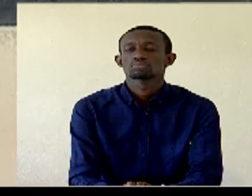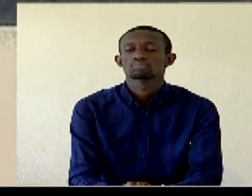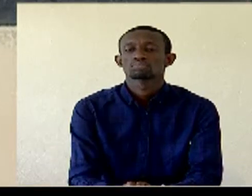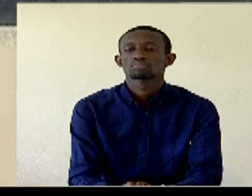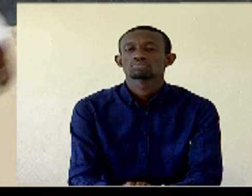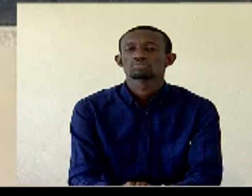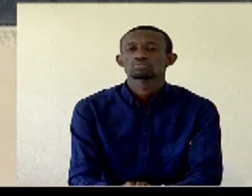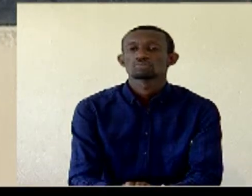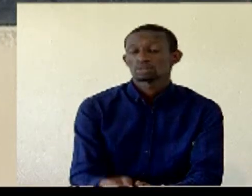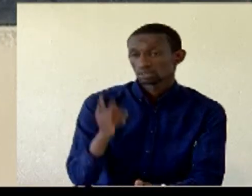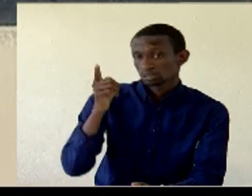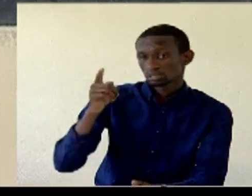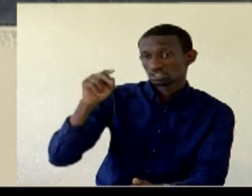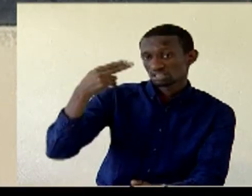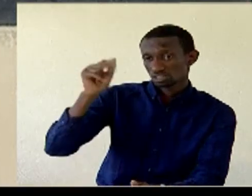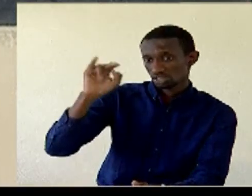in gaseous phase.